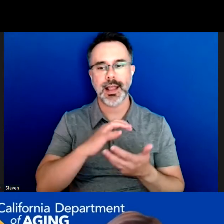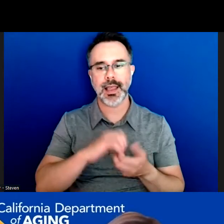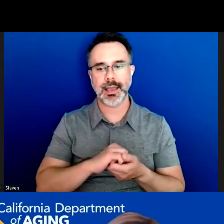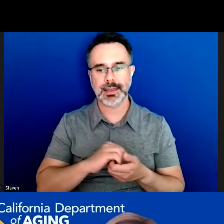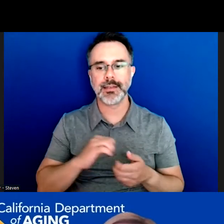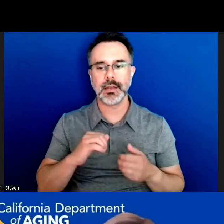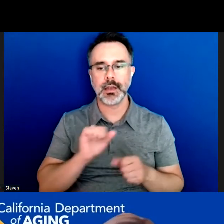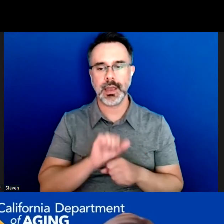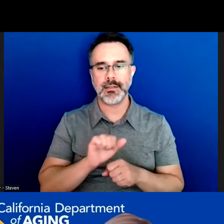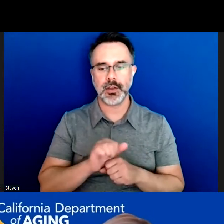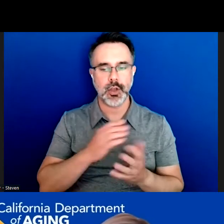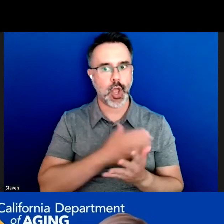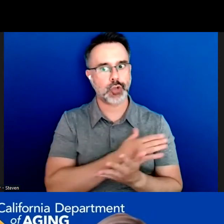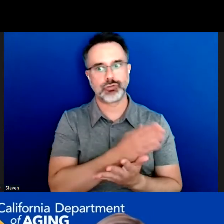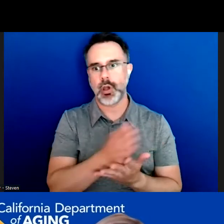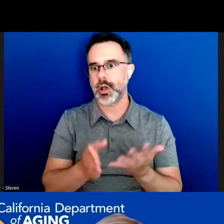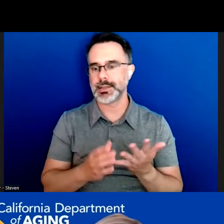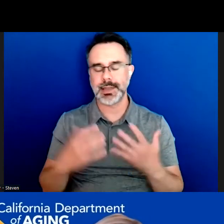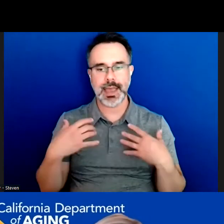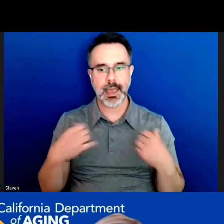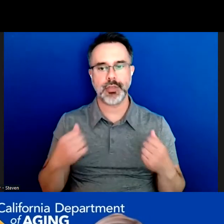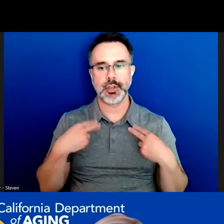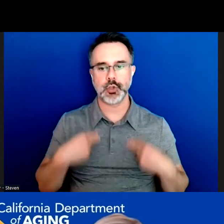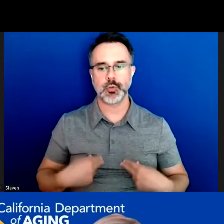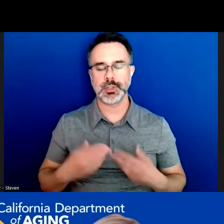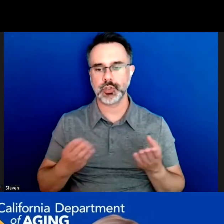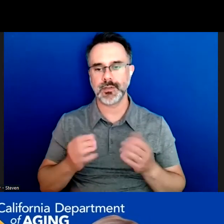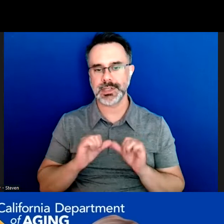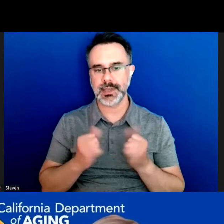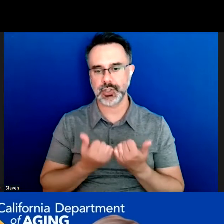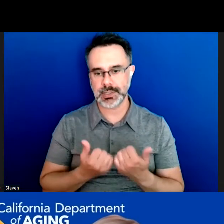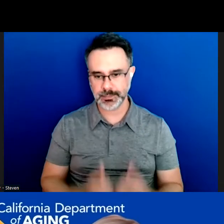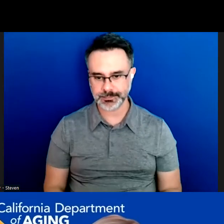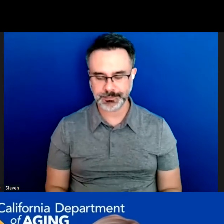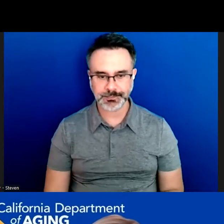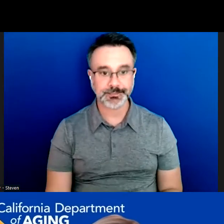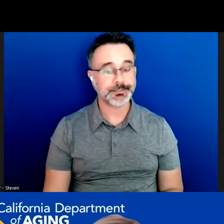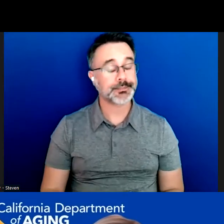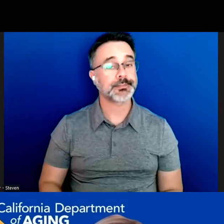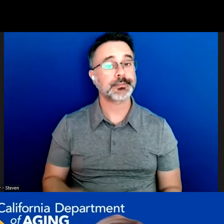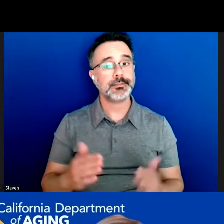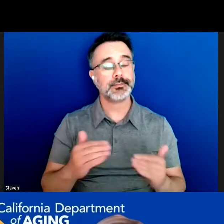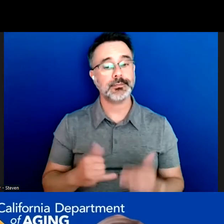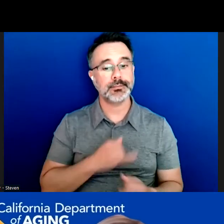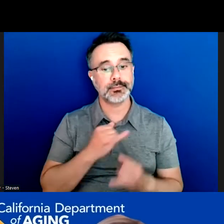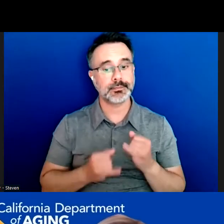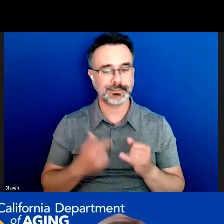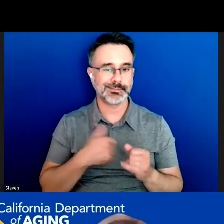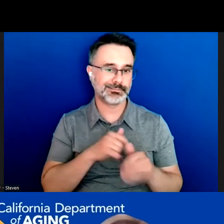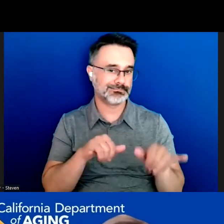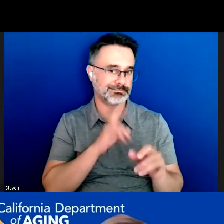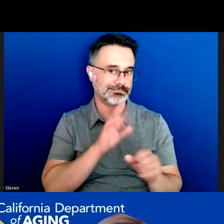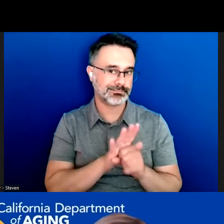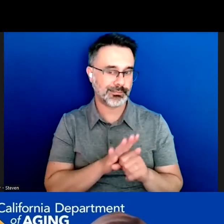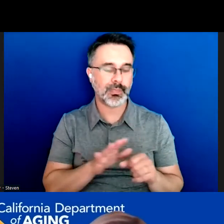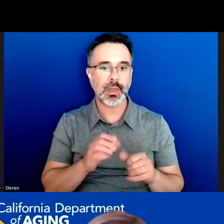effort that's happening across the Health and Human Services Agency. And then finally, we remain committed to helping all